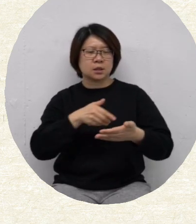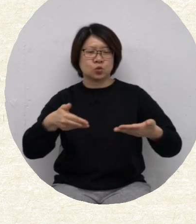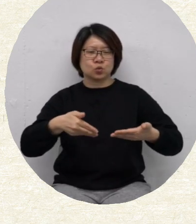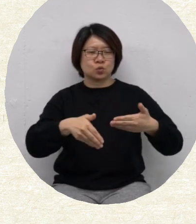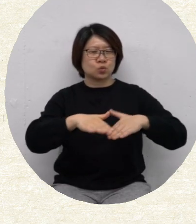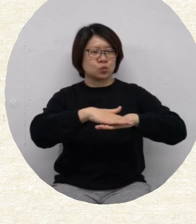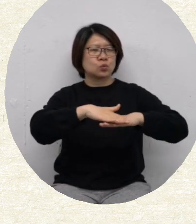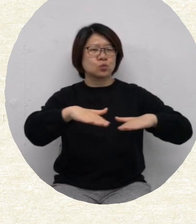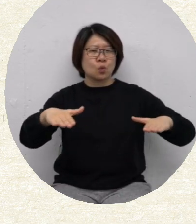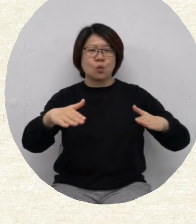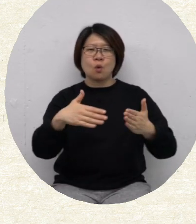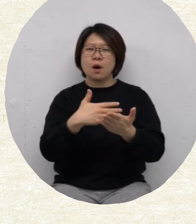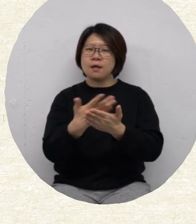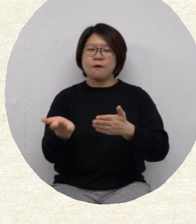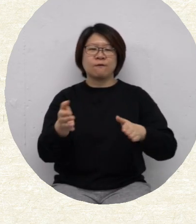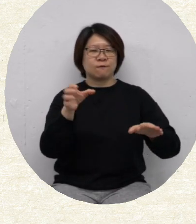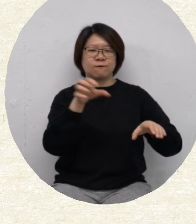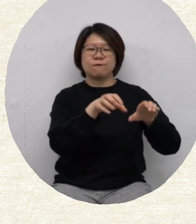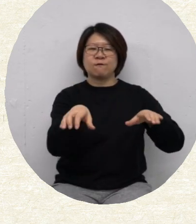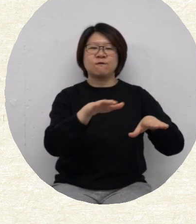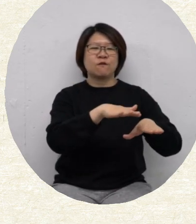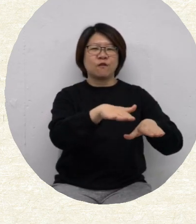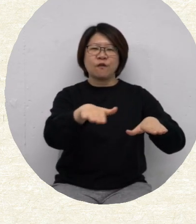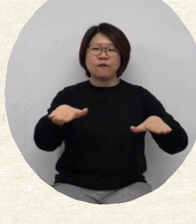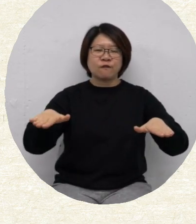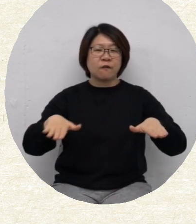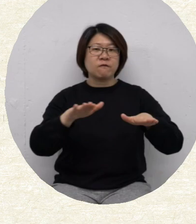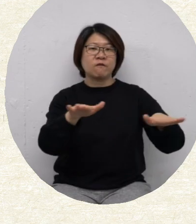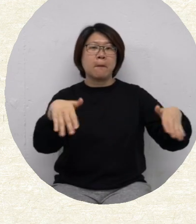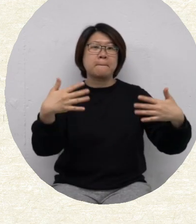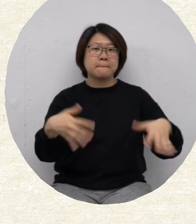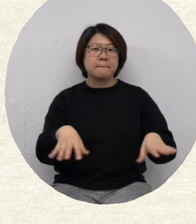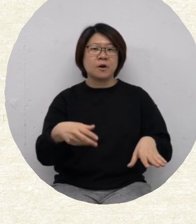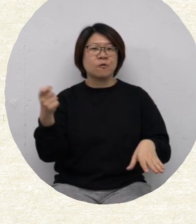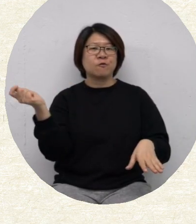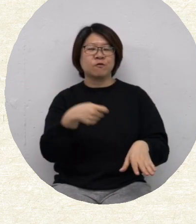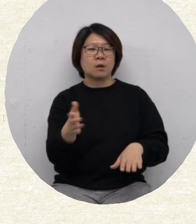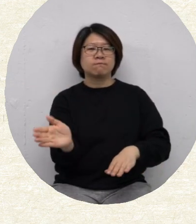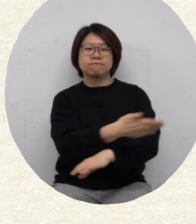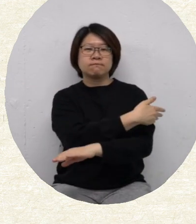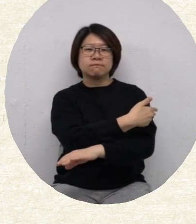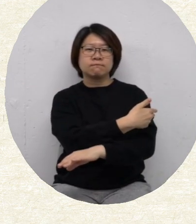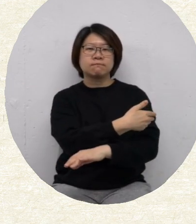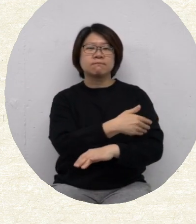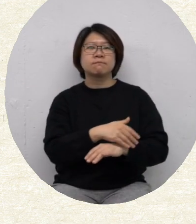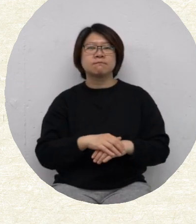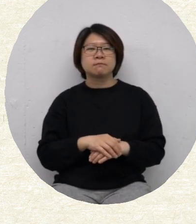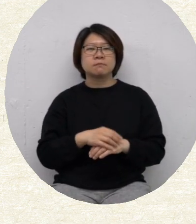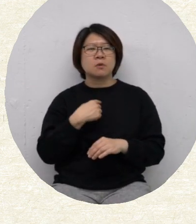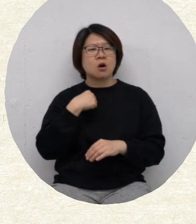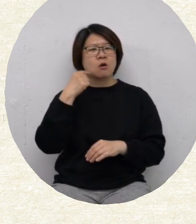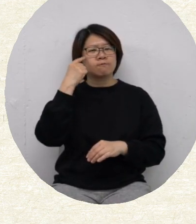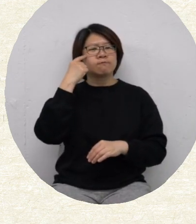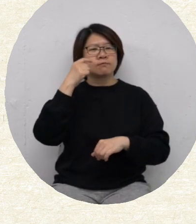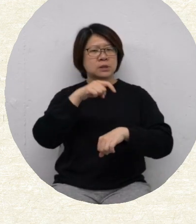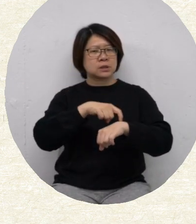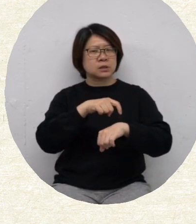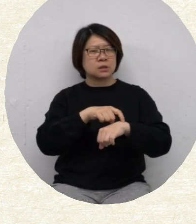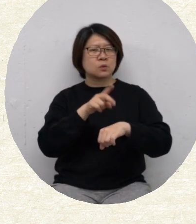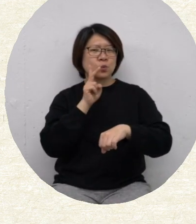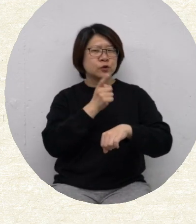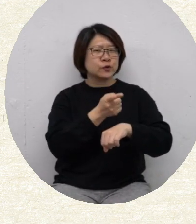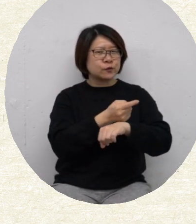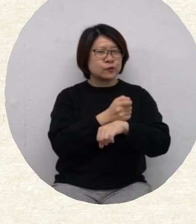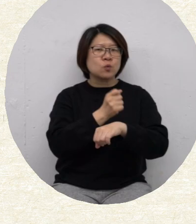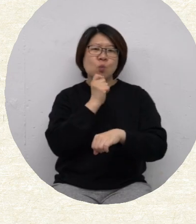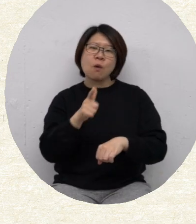I'm interested in exploring moments where a sense of time feels both fleeting and still. In this series of